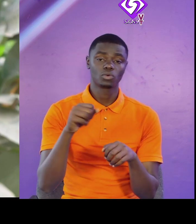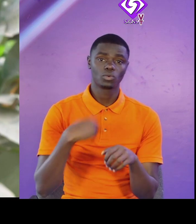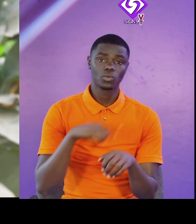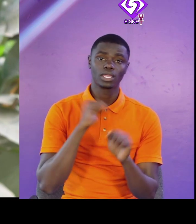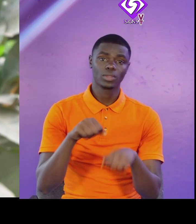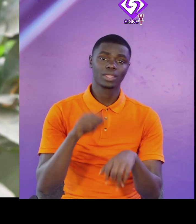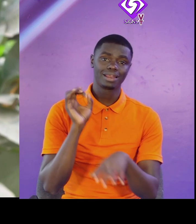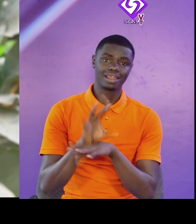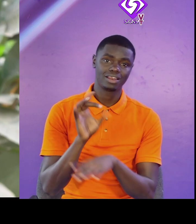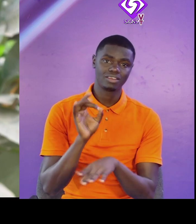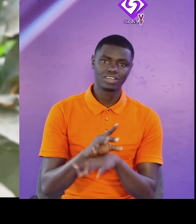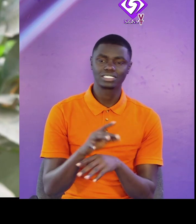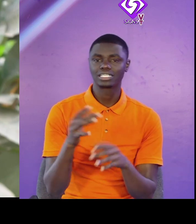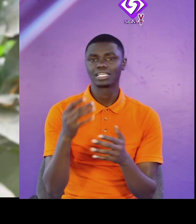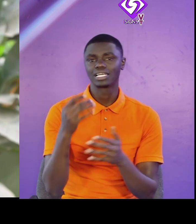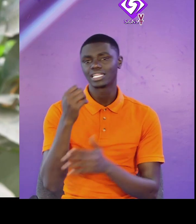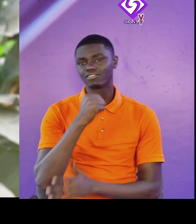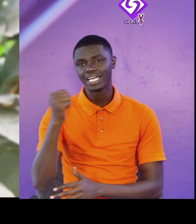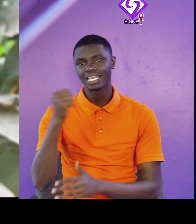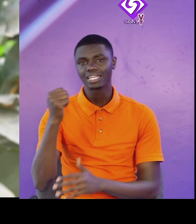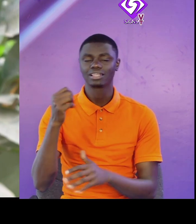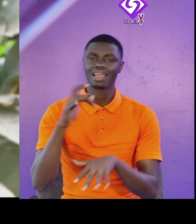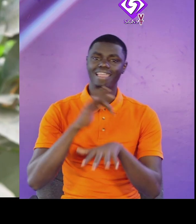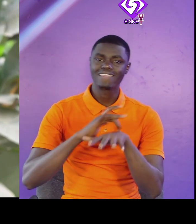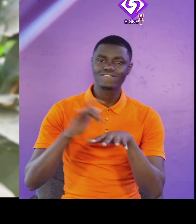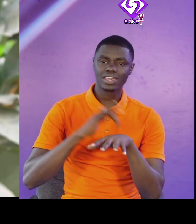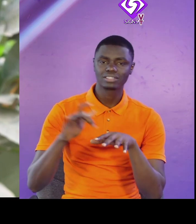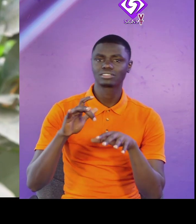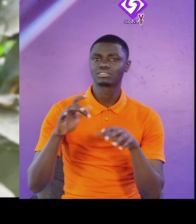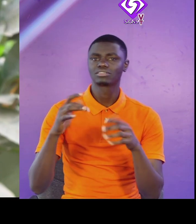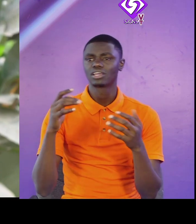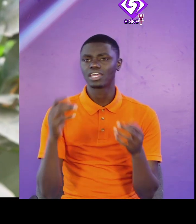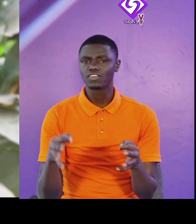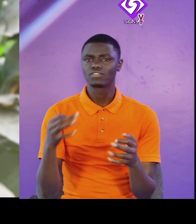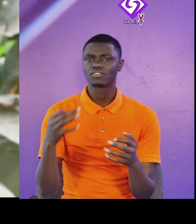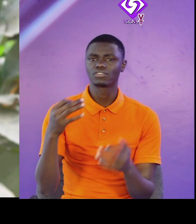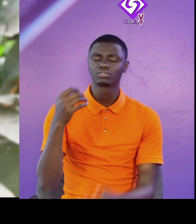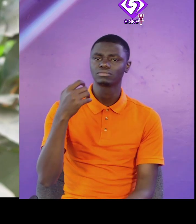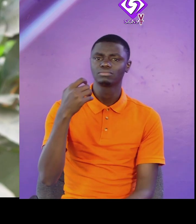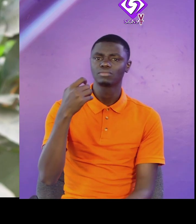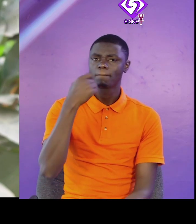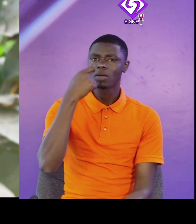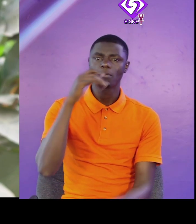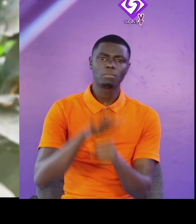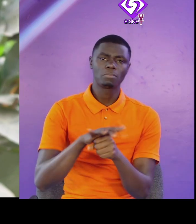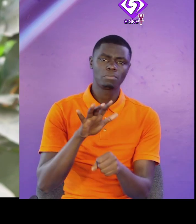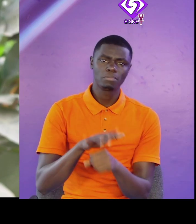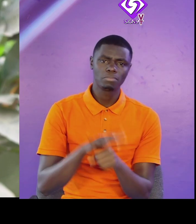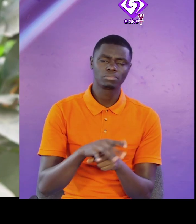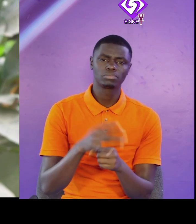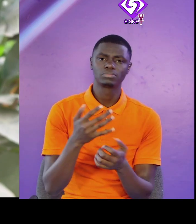are certain side effects to look out for. If this is becoming too much, then we need to go back to your